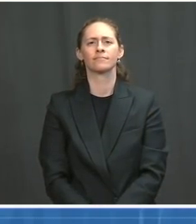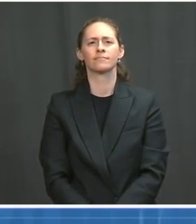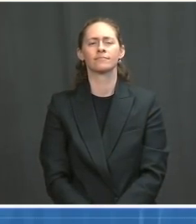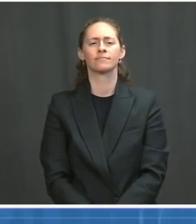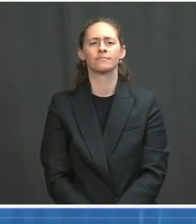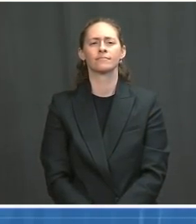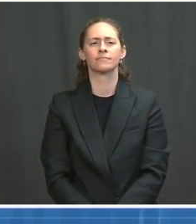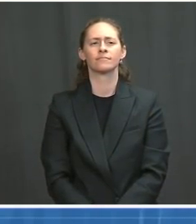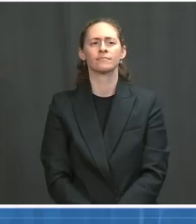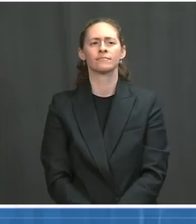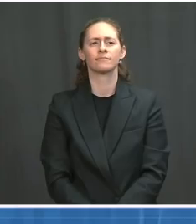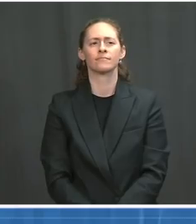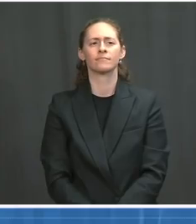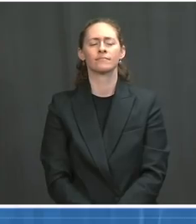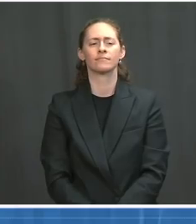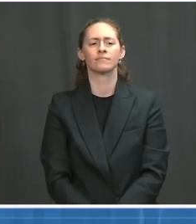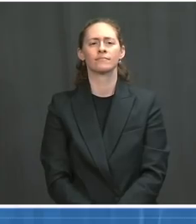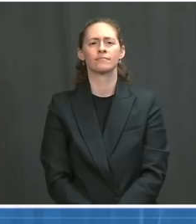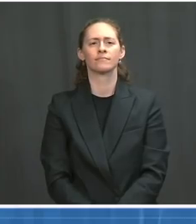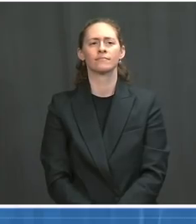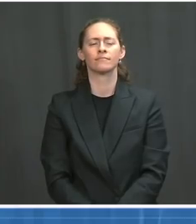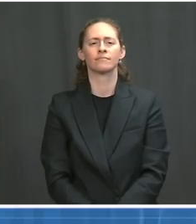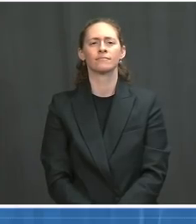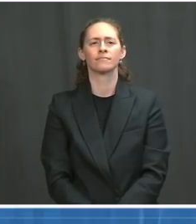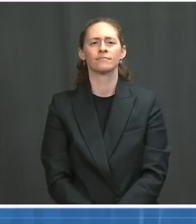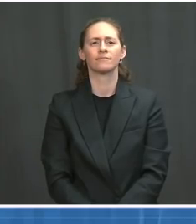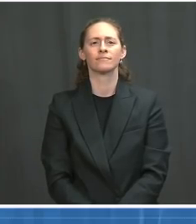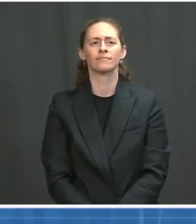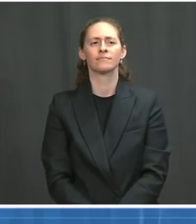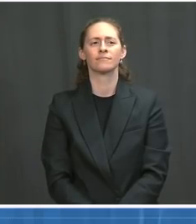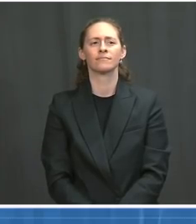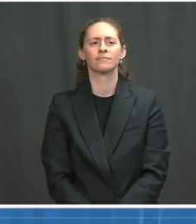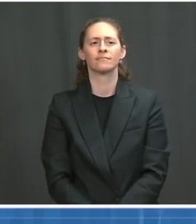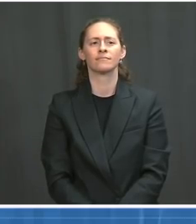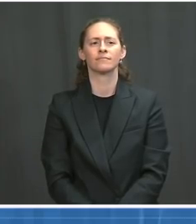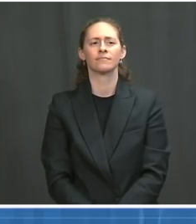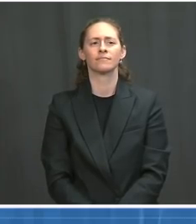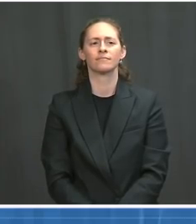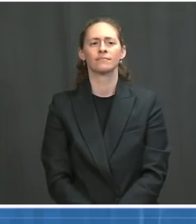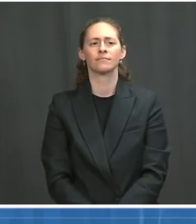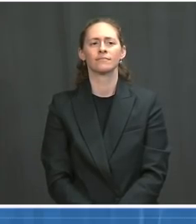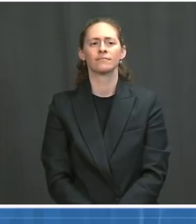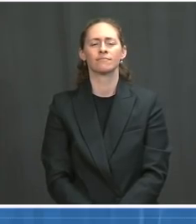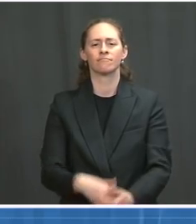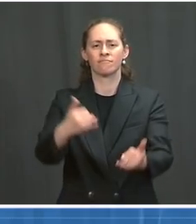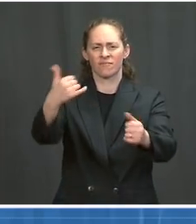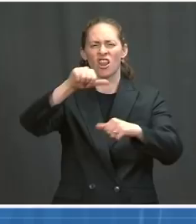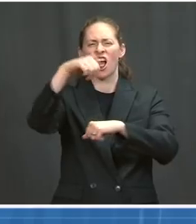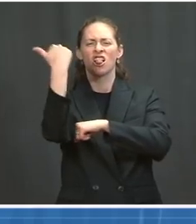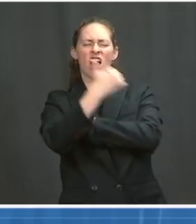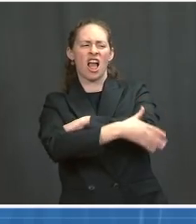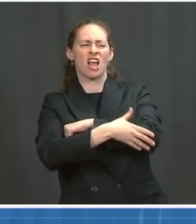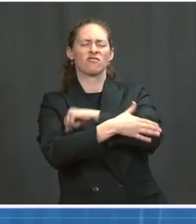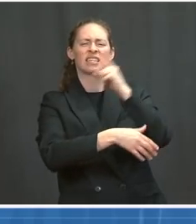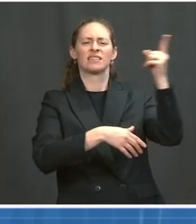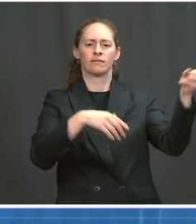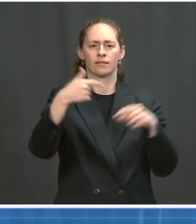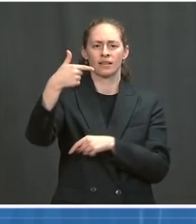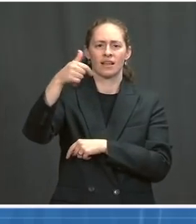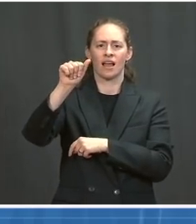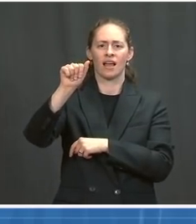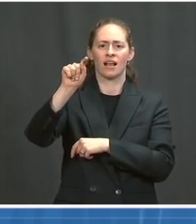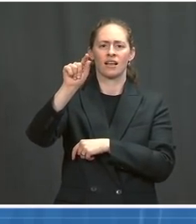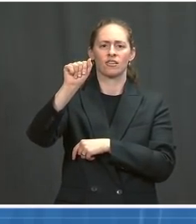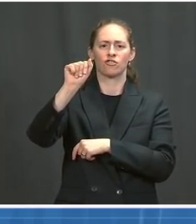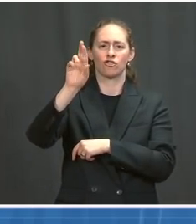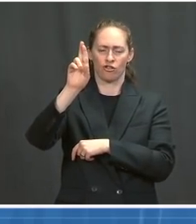another country, in this case, Qatar, which looked at over 385,000 people in a